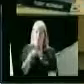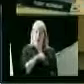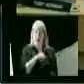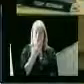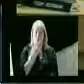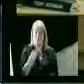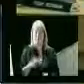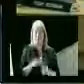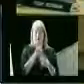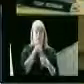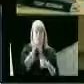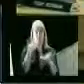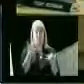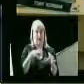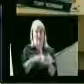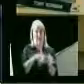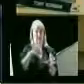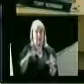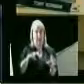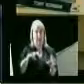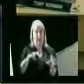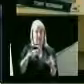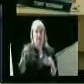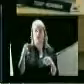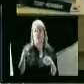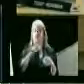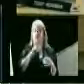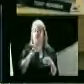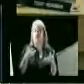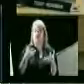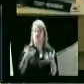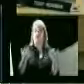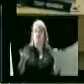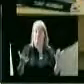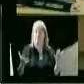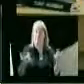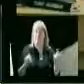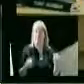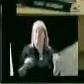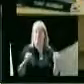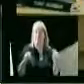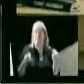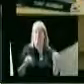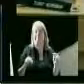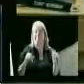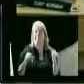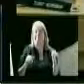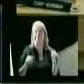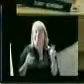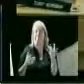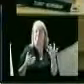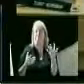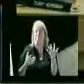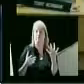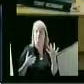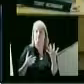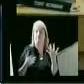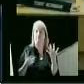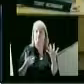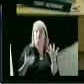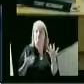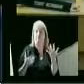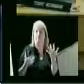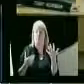particular who has now resigned, sought desperately to try to attenuate